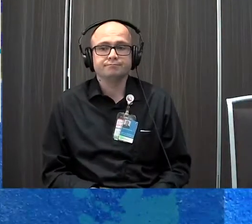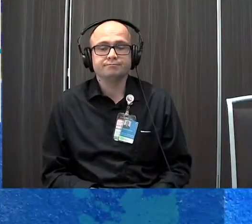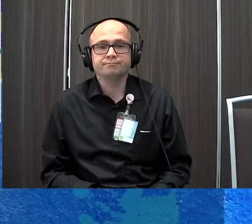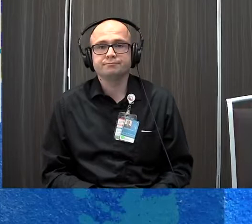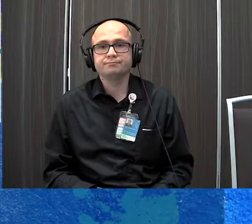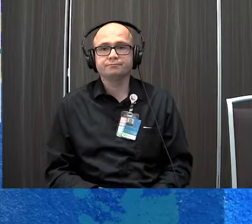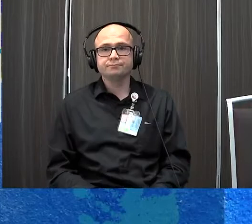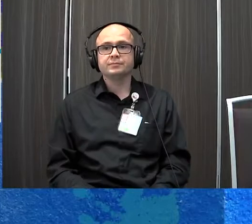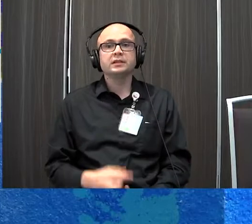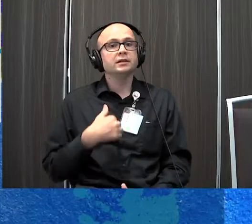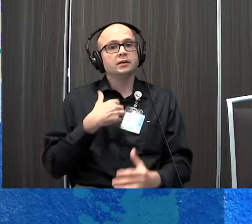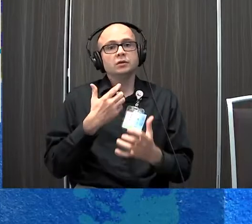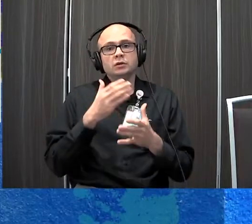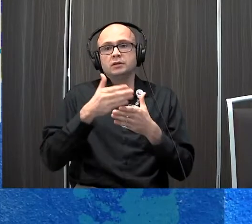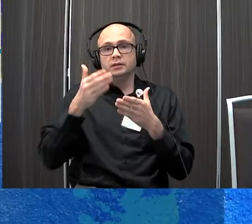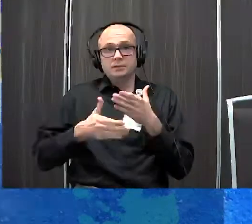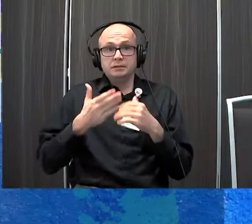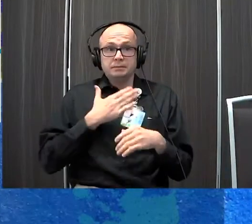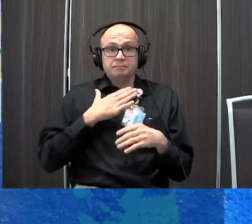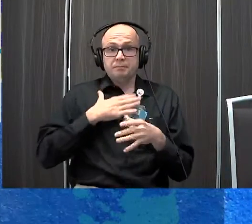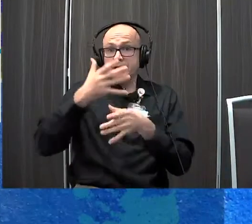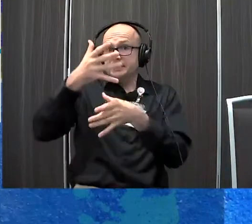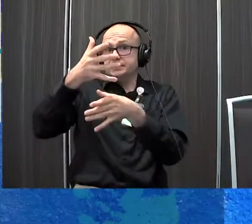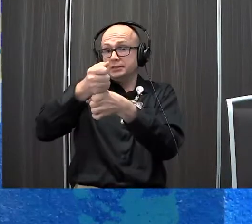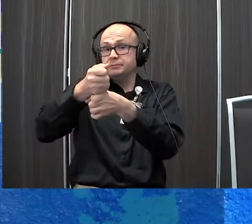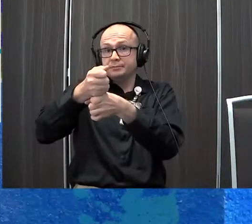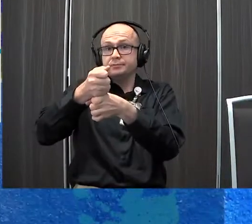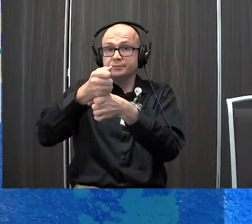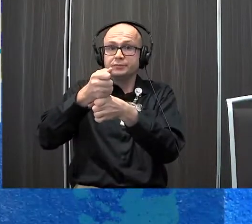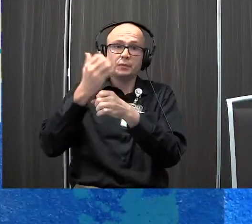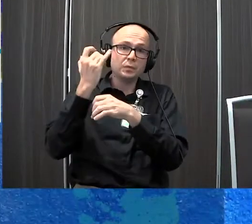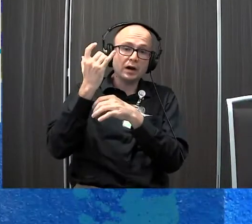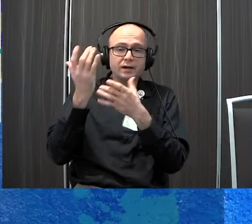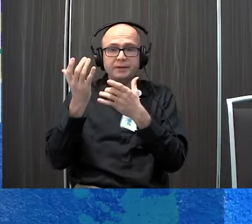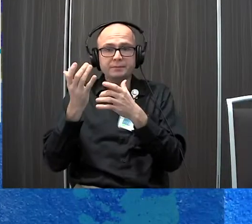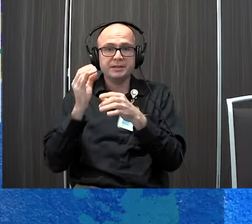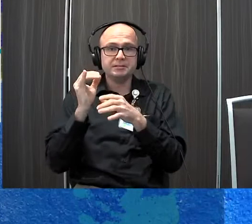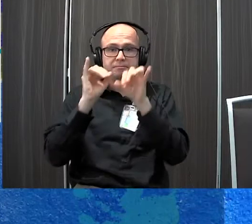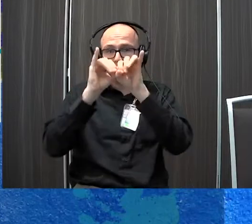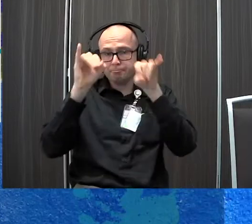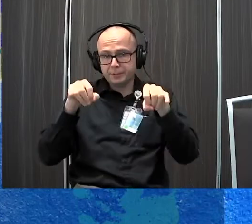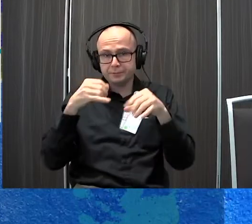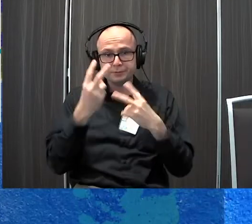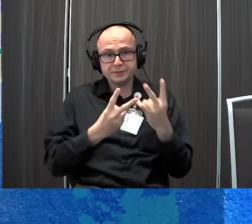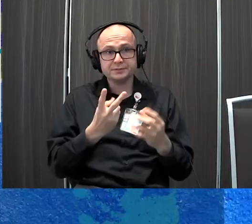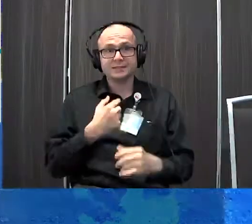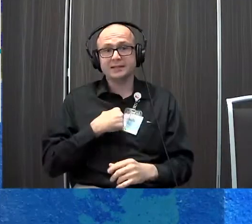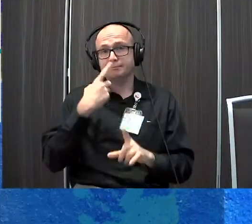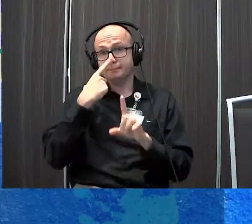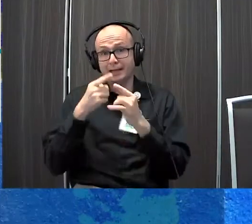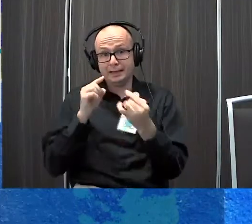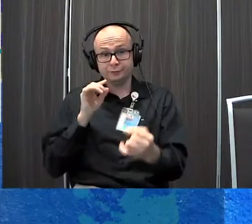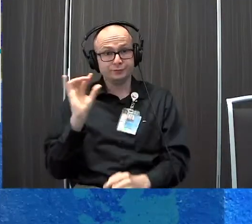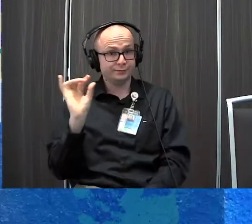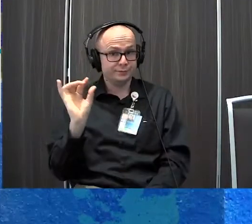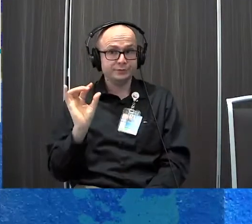So I wanted to end with that. That was my summary of why you might need an immunologist, but I am also an allergist, and